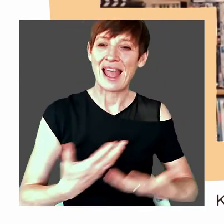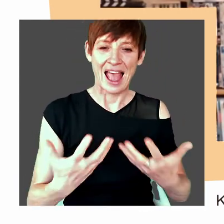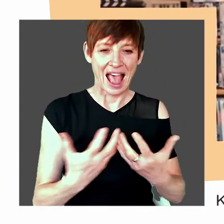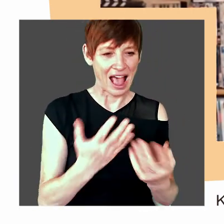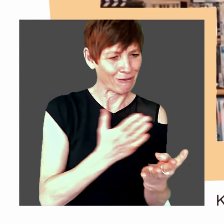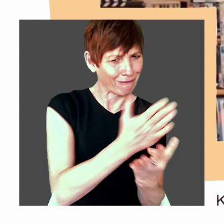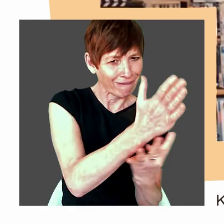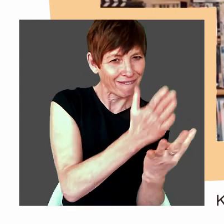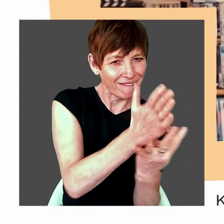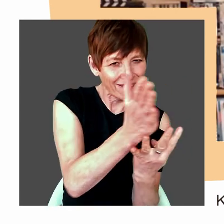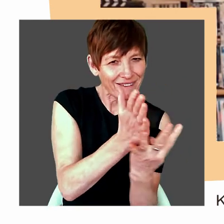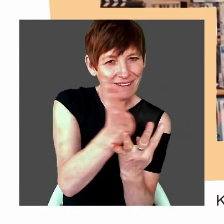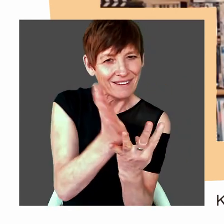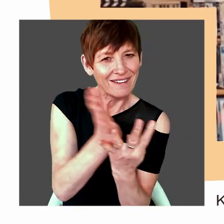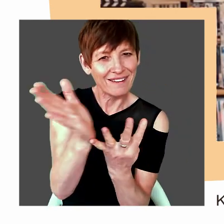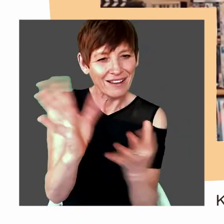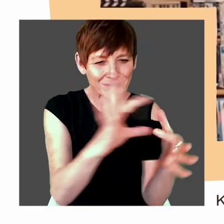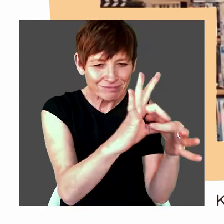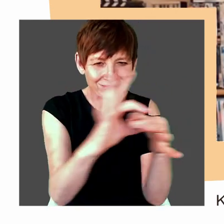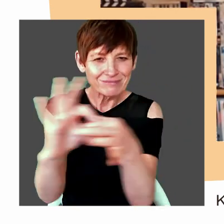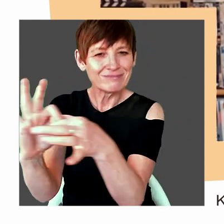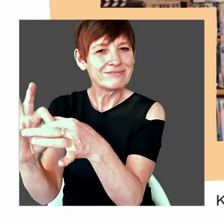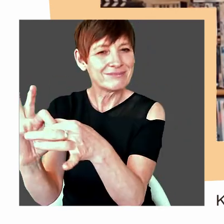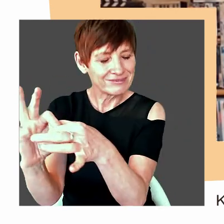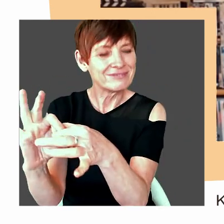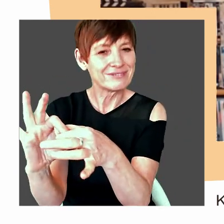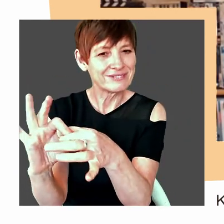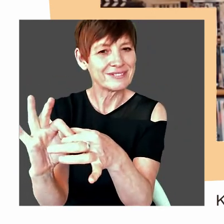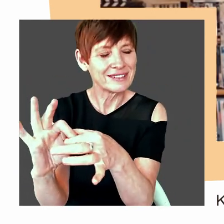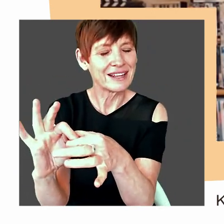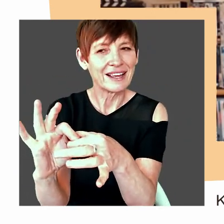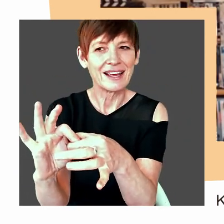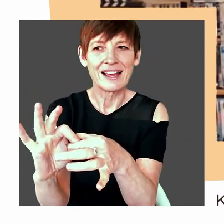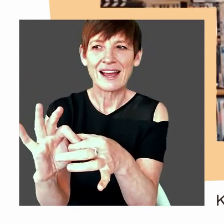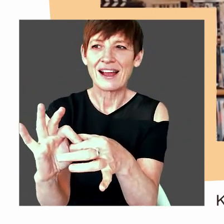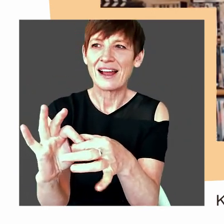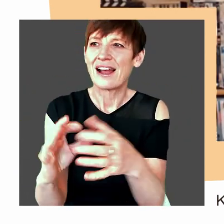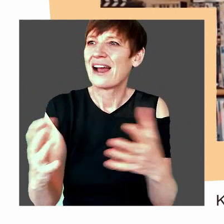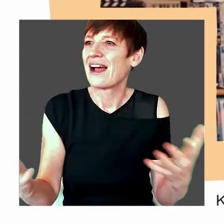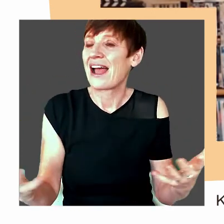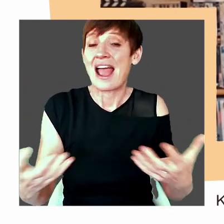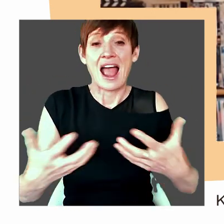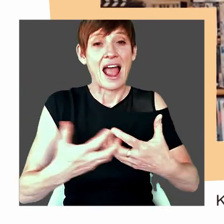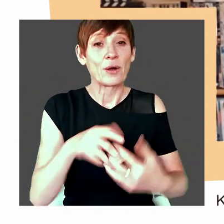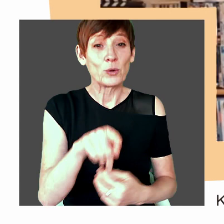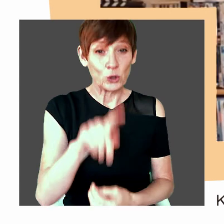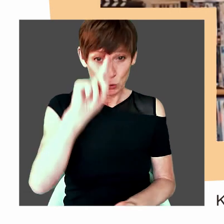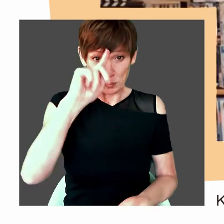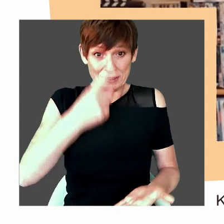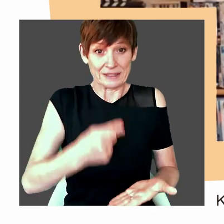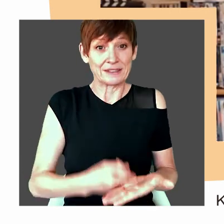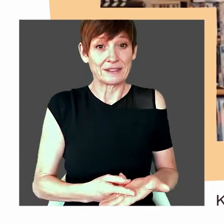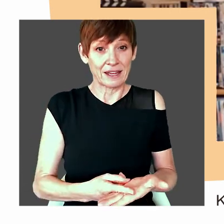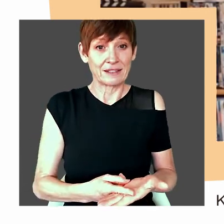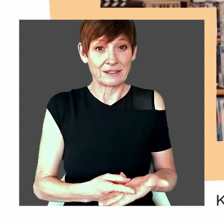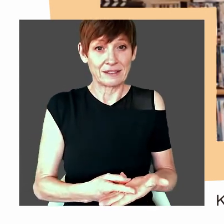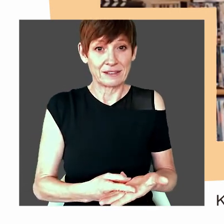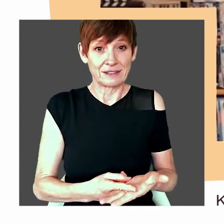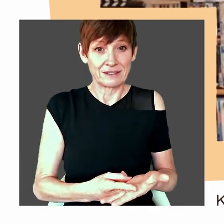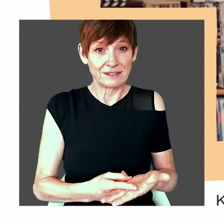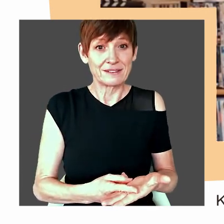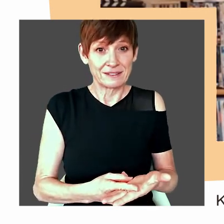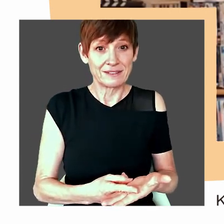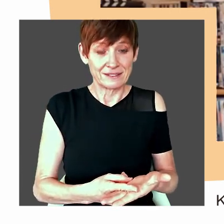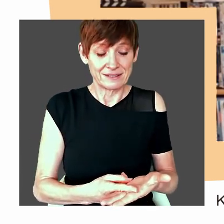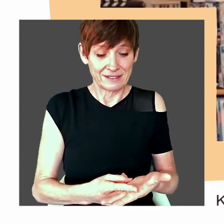different parts of what you do intersect with each other and actually how you decided to incorporate what you do as a